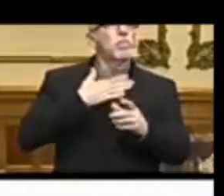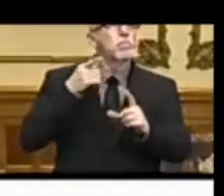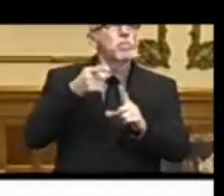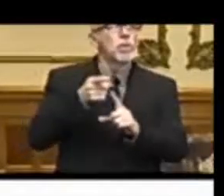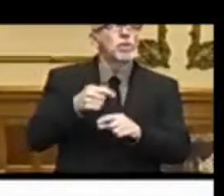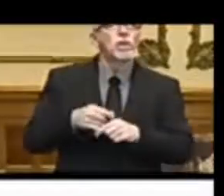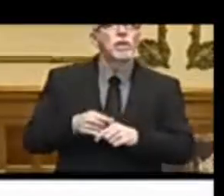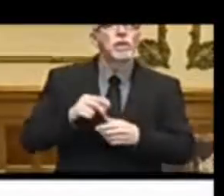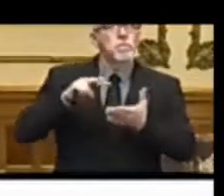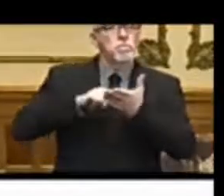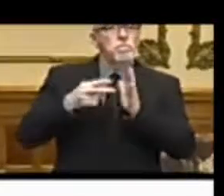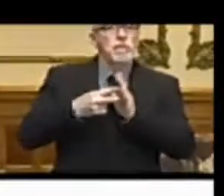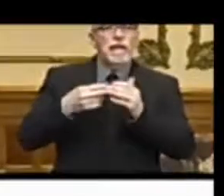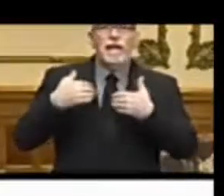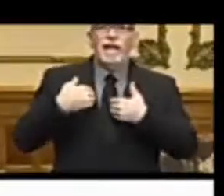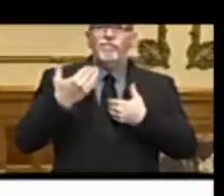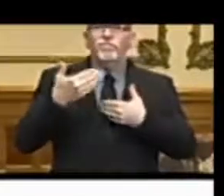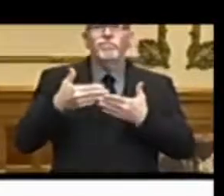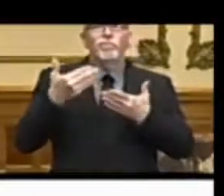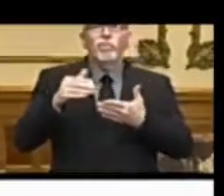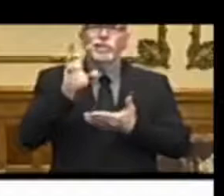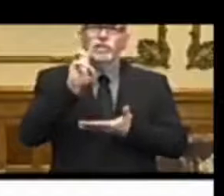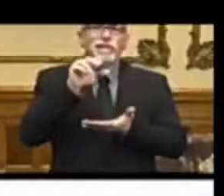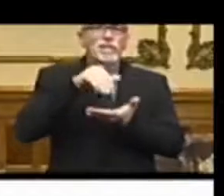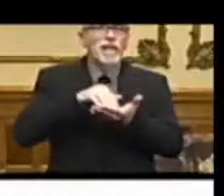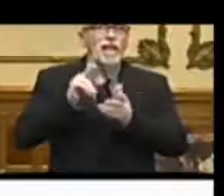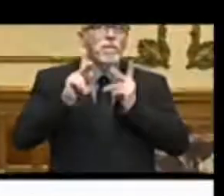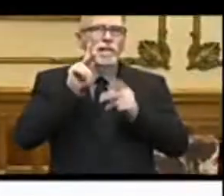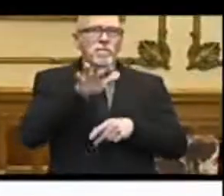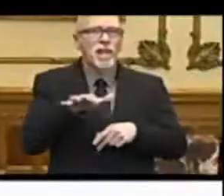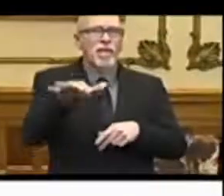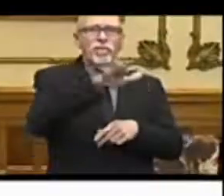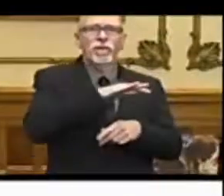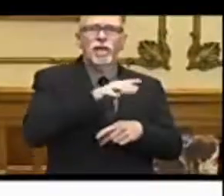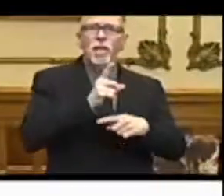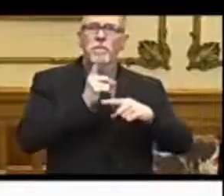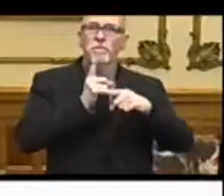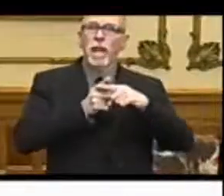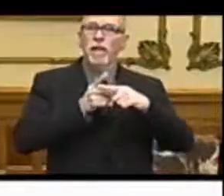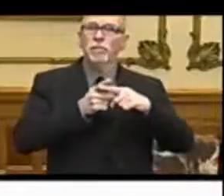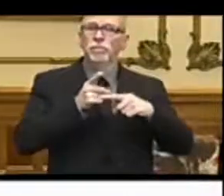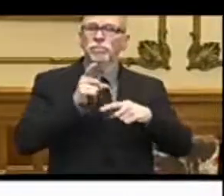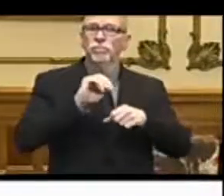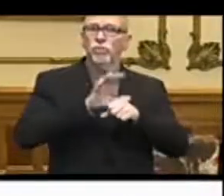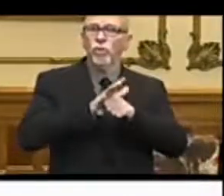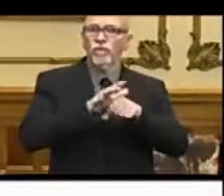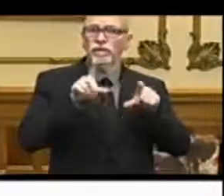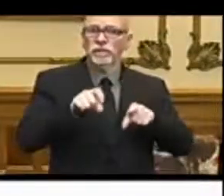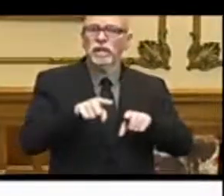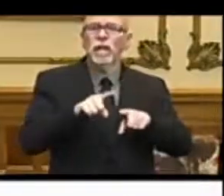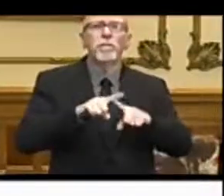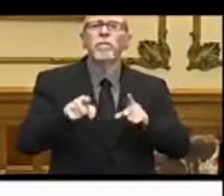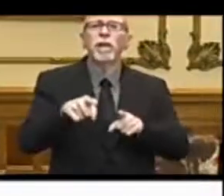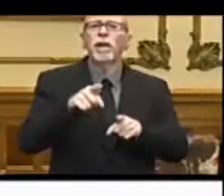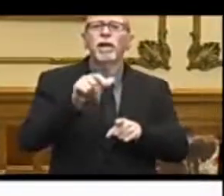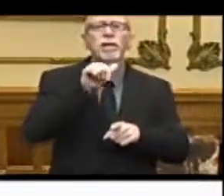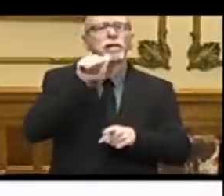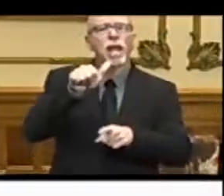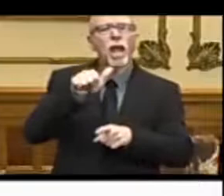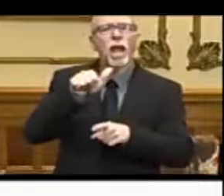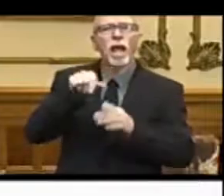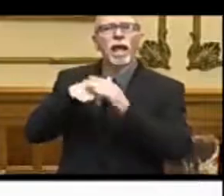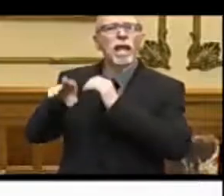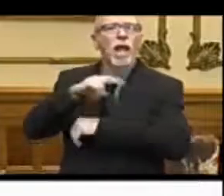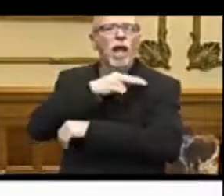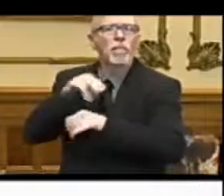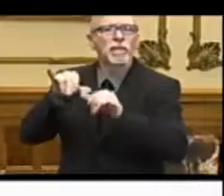that that means there's an additional almost 6,000 individuals out there that were positive for COVID-19 that never hit our hospital system, and